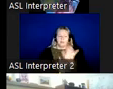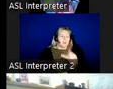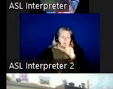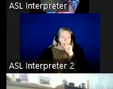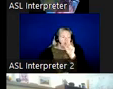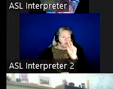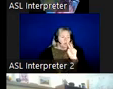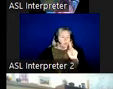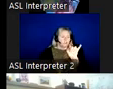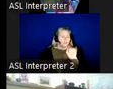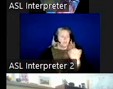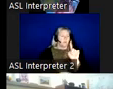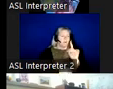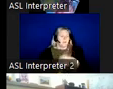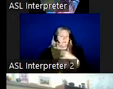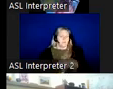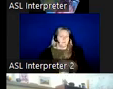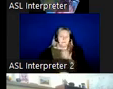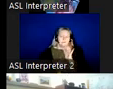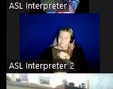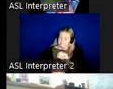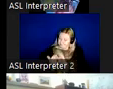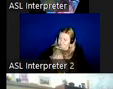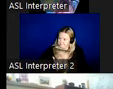available? I had that down too. Thank you.